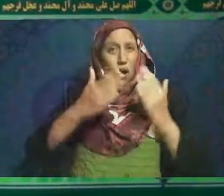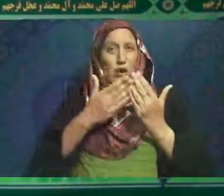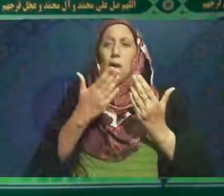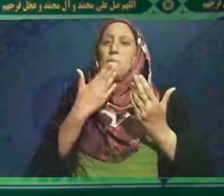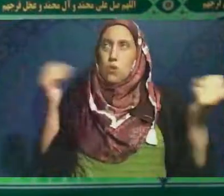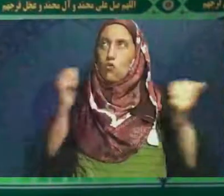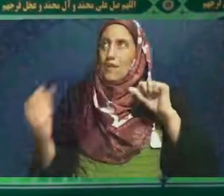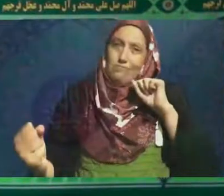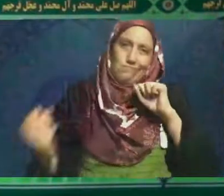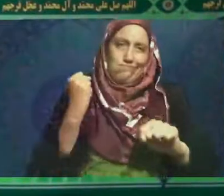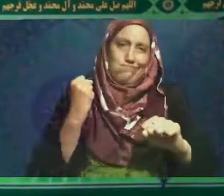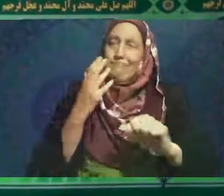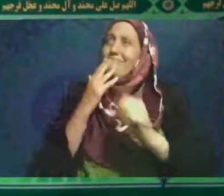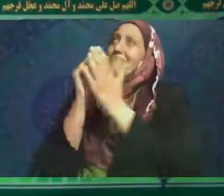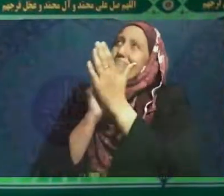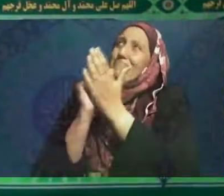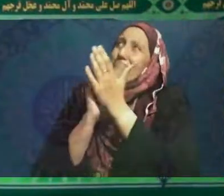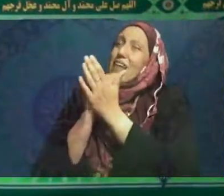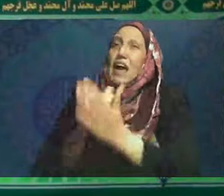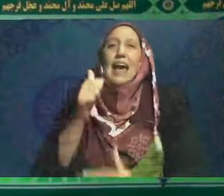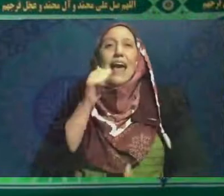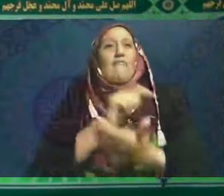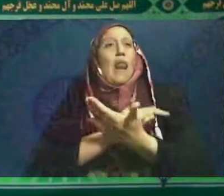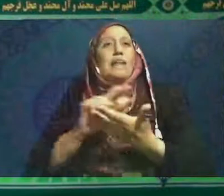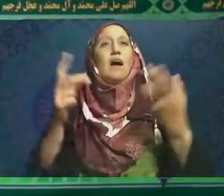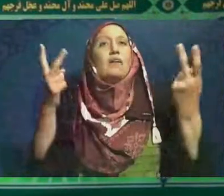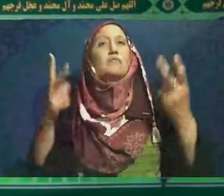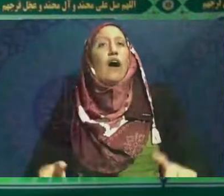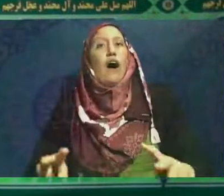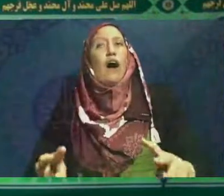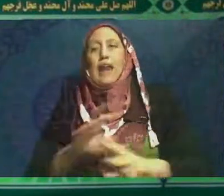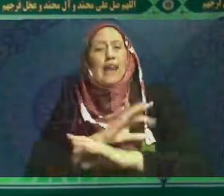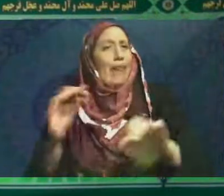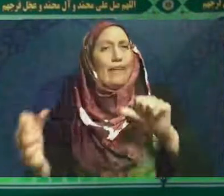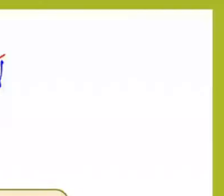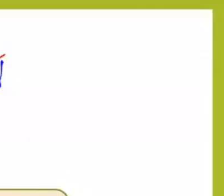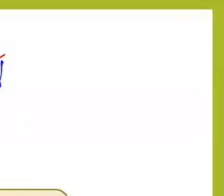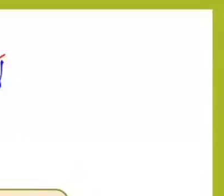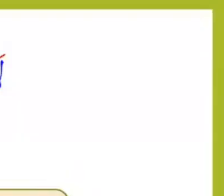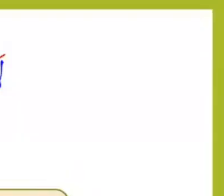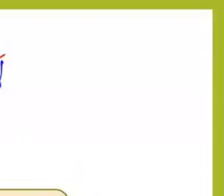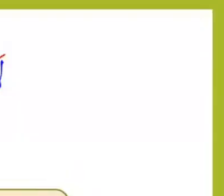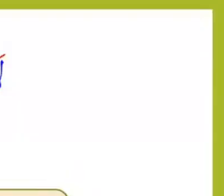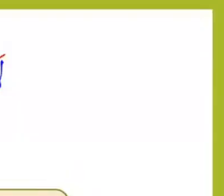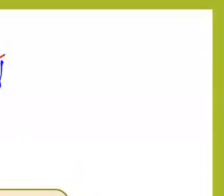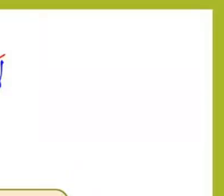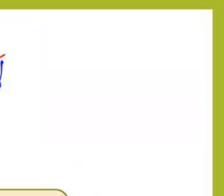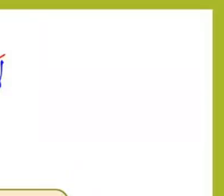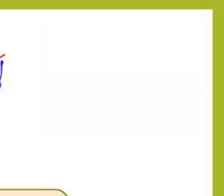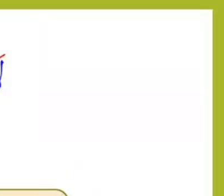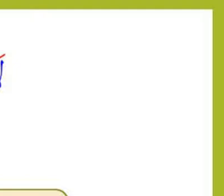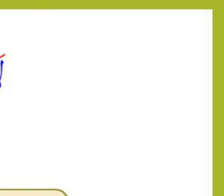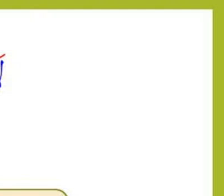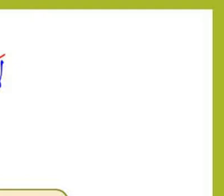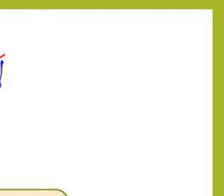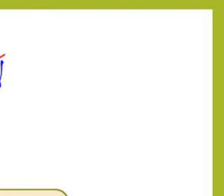too late for it. That's why the Holy Prophet says, La shafa'ata anjah min at-tawbah. Your actual